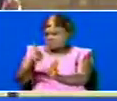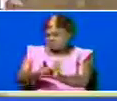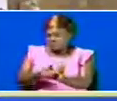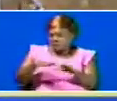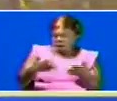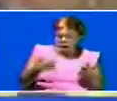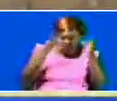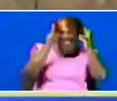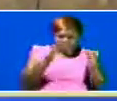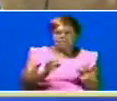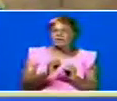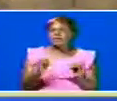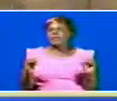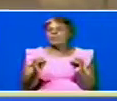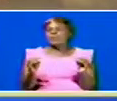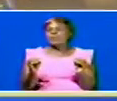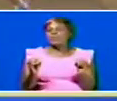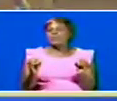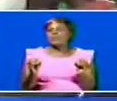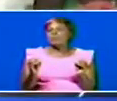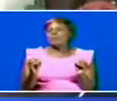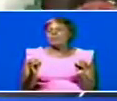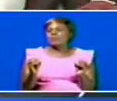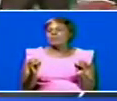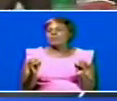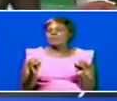and which team is sacrificed owing to financial constraints?